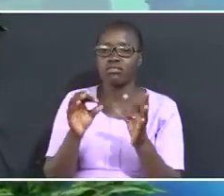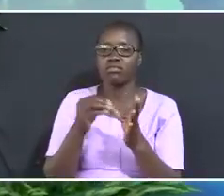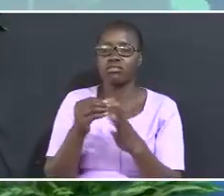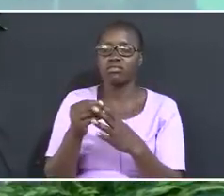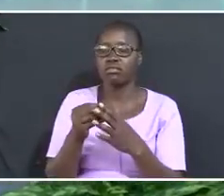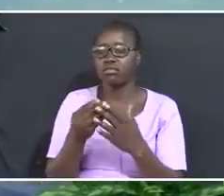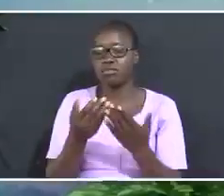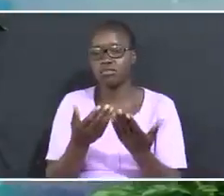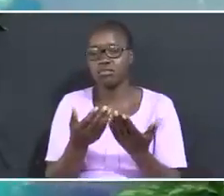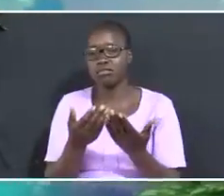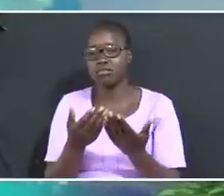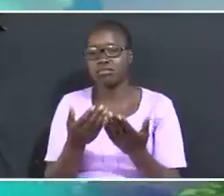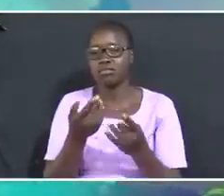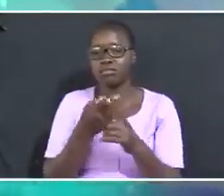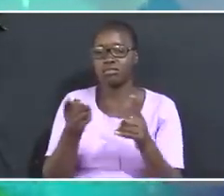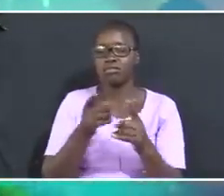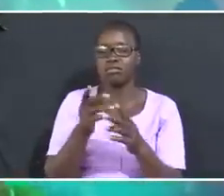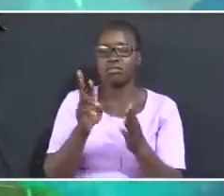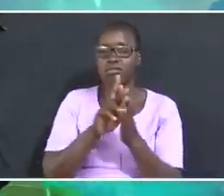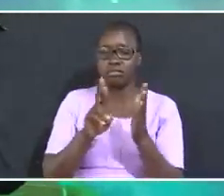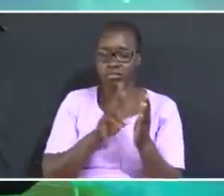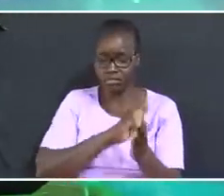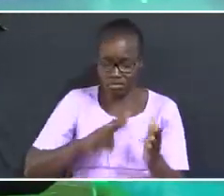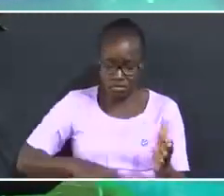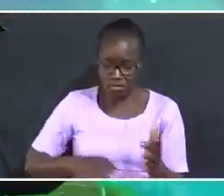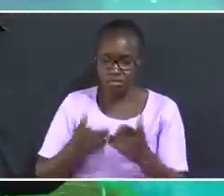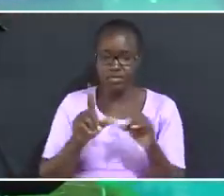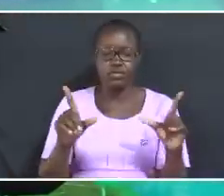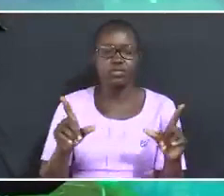philosophical freedom, but to religious liberty.